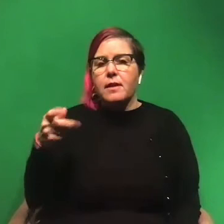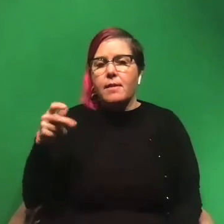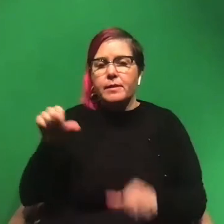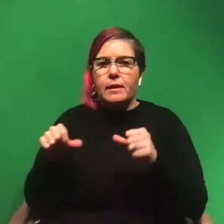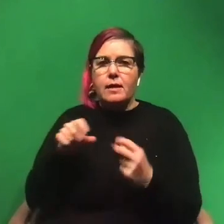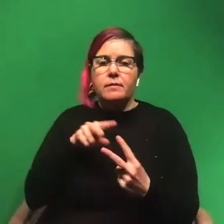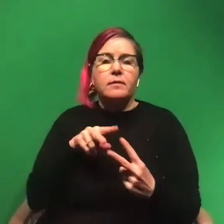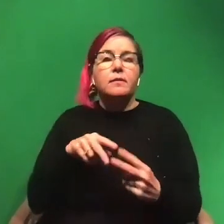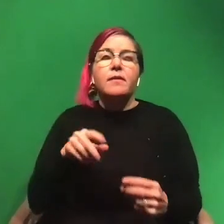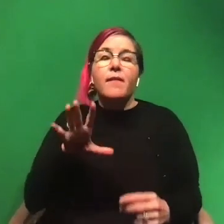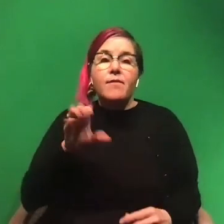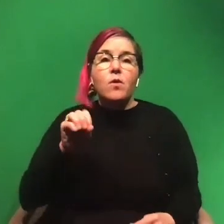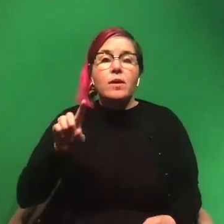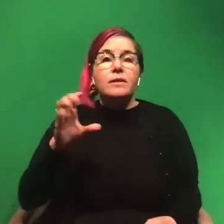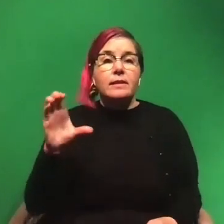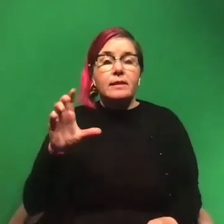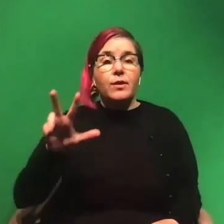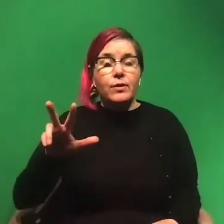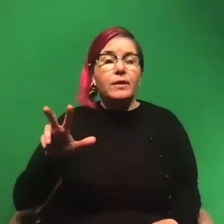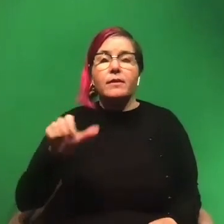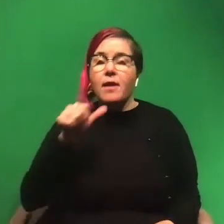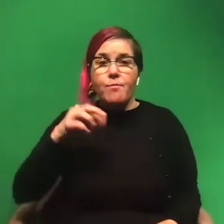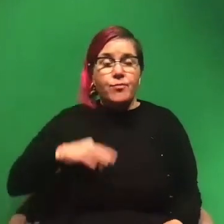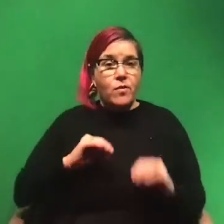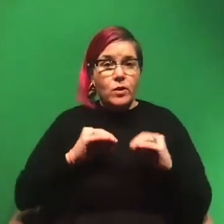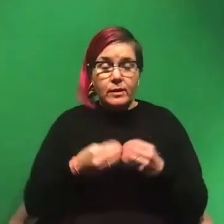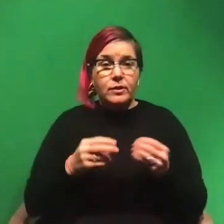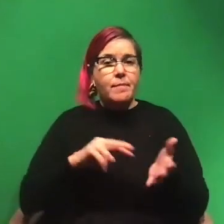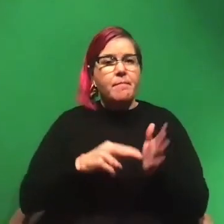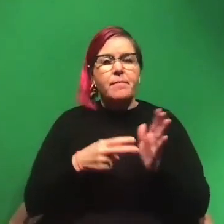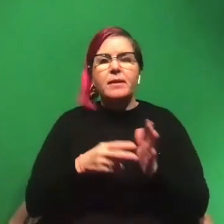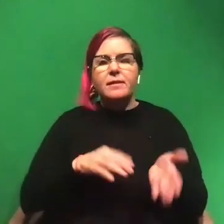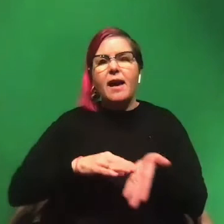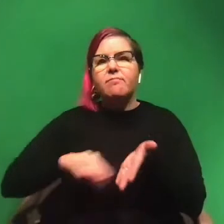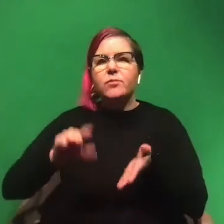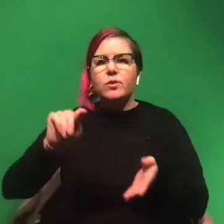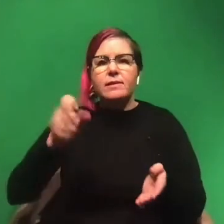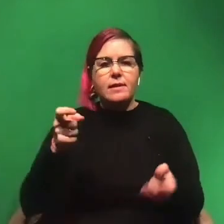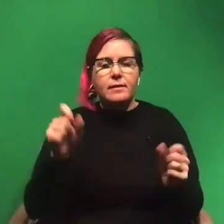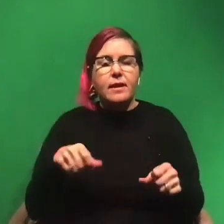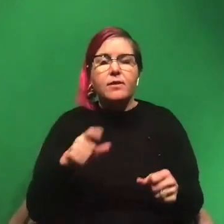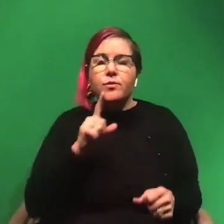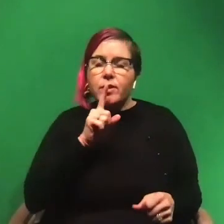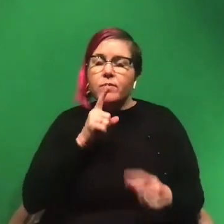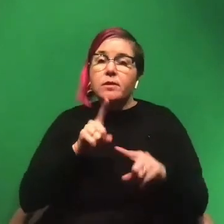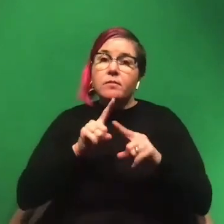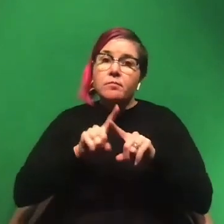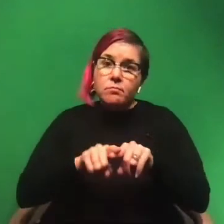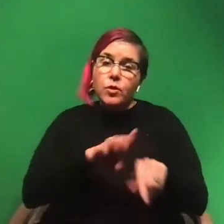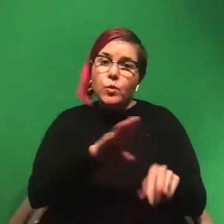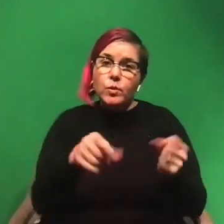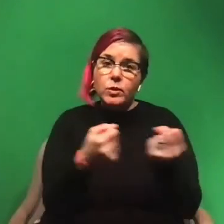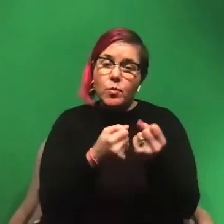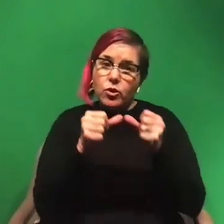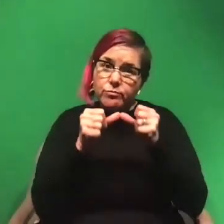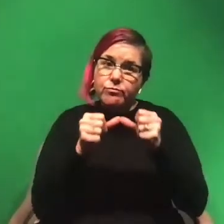paypal.me/Skype-a-Scientist. We are a 501c3 nonprofit, and so all of those are tax deductible, and we really rely on your support to keep all